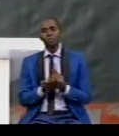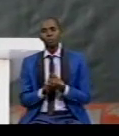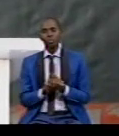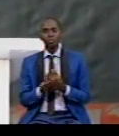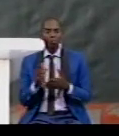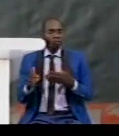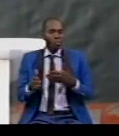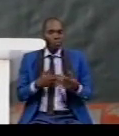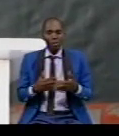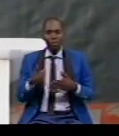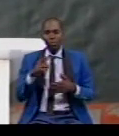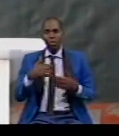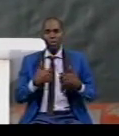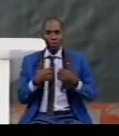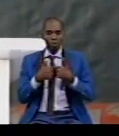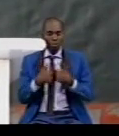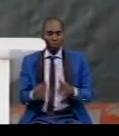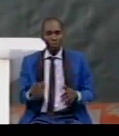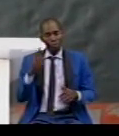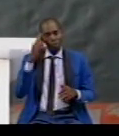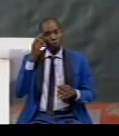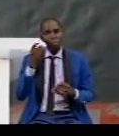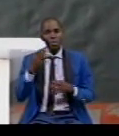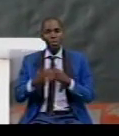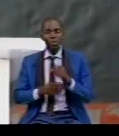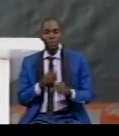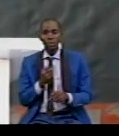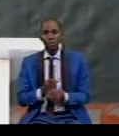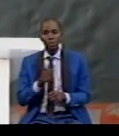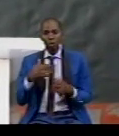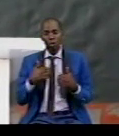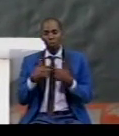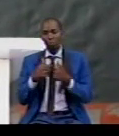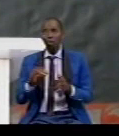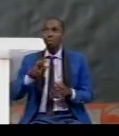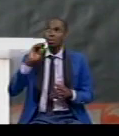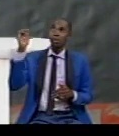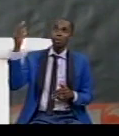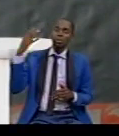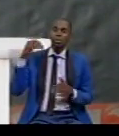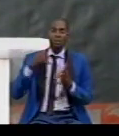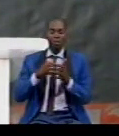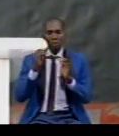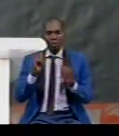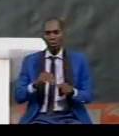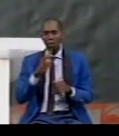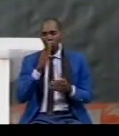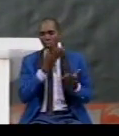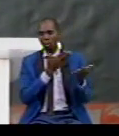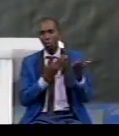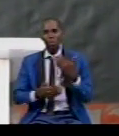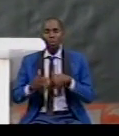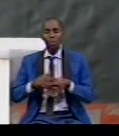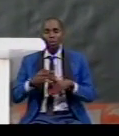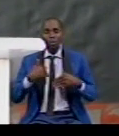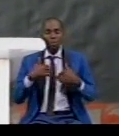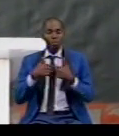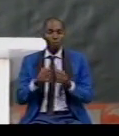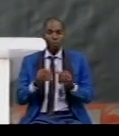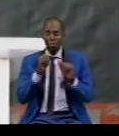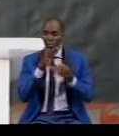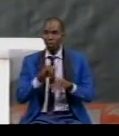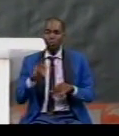Christ's situation. For so many years, have you observed you have that? Lost grace, it can are you be just piling up guilt and